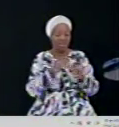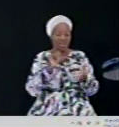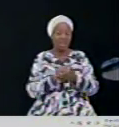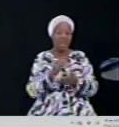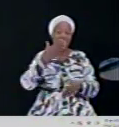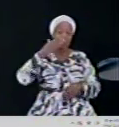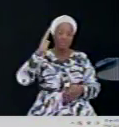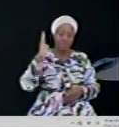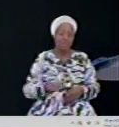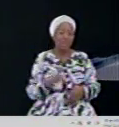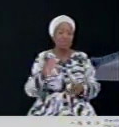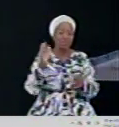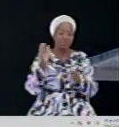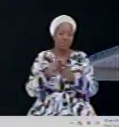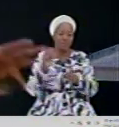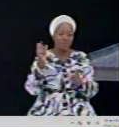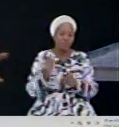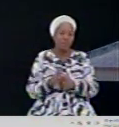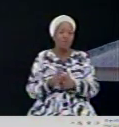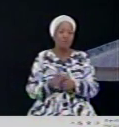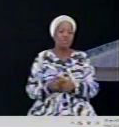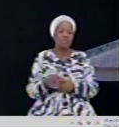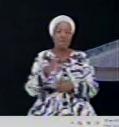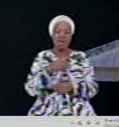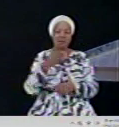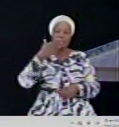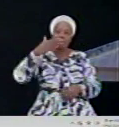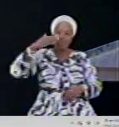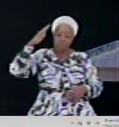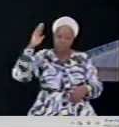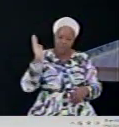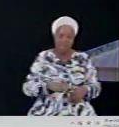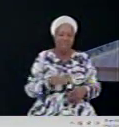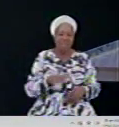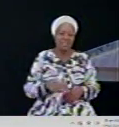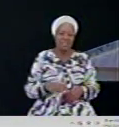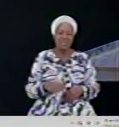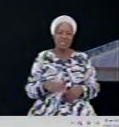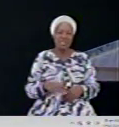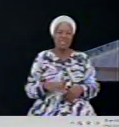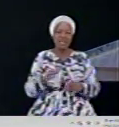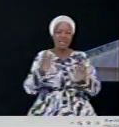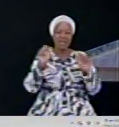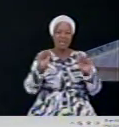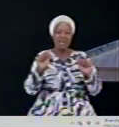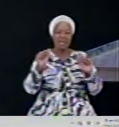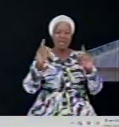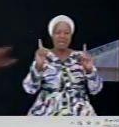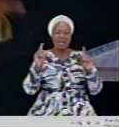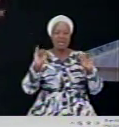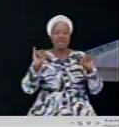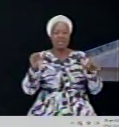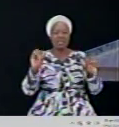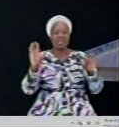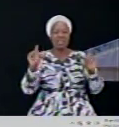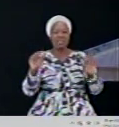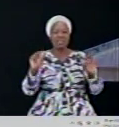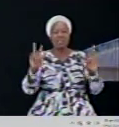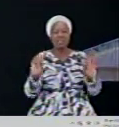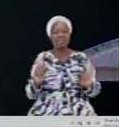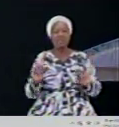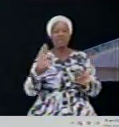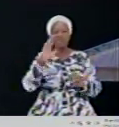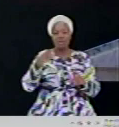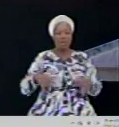bad, terrible, earth-shaking adjective. We don't choose that anymore. Your life